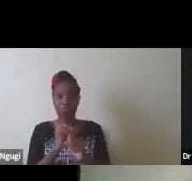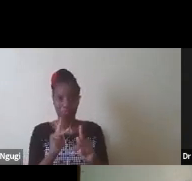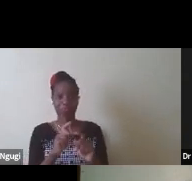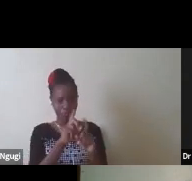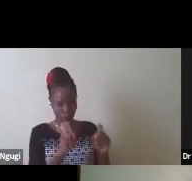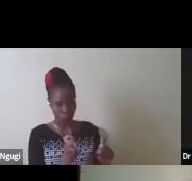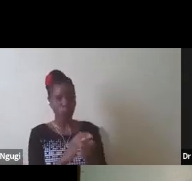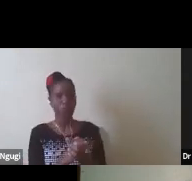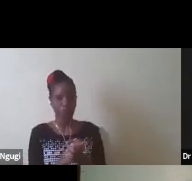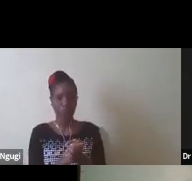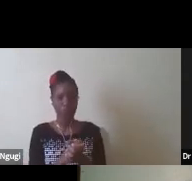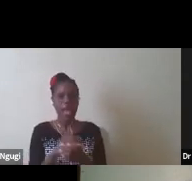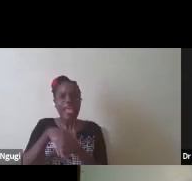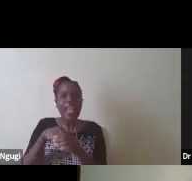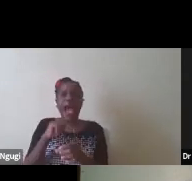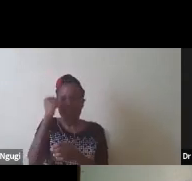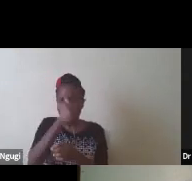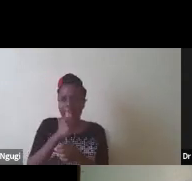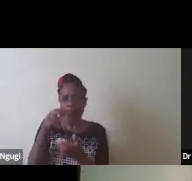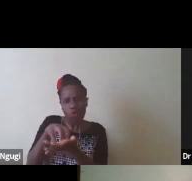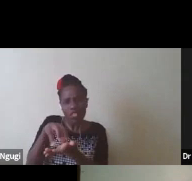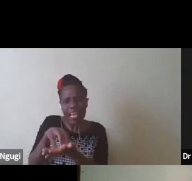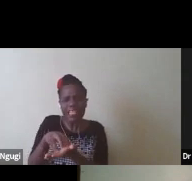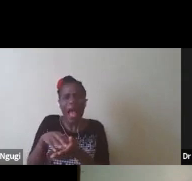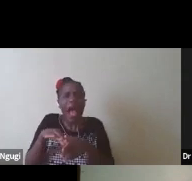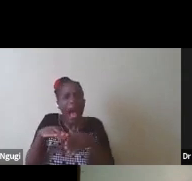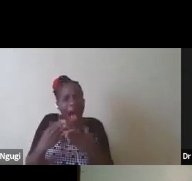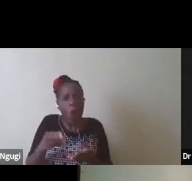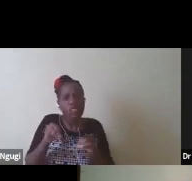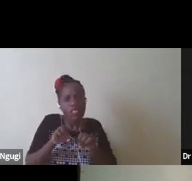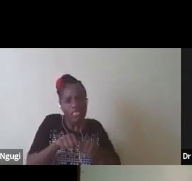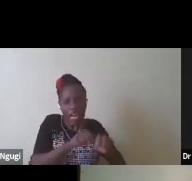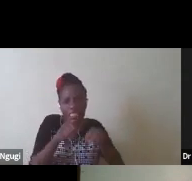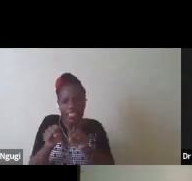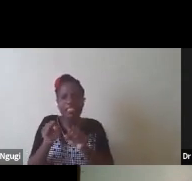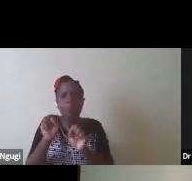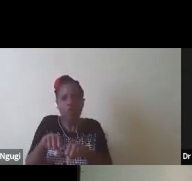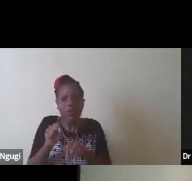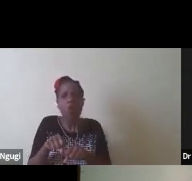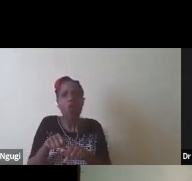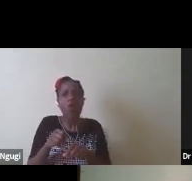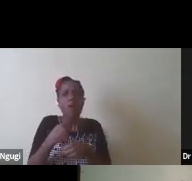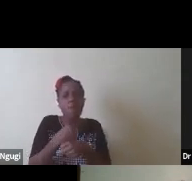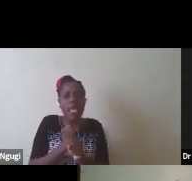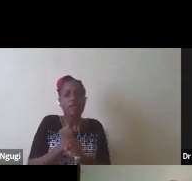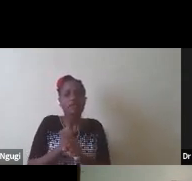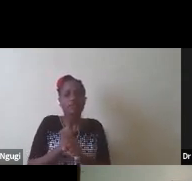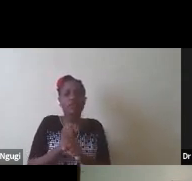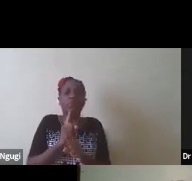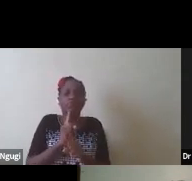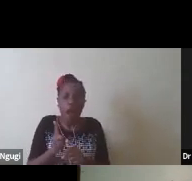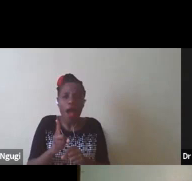what strategies will accelerate reforms in national policies and legislation in line with the COVID, or in